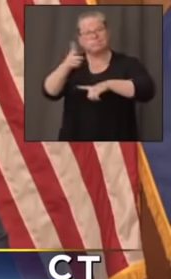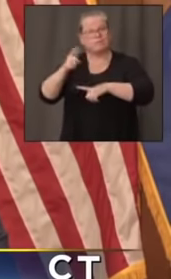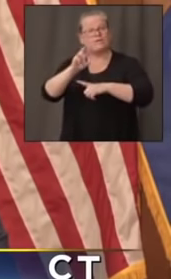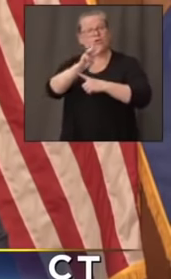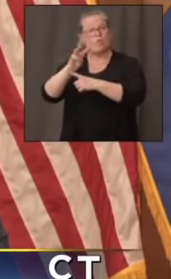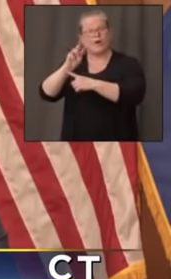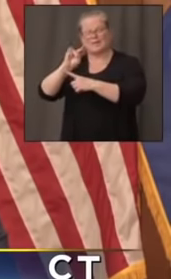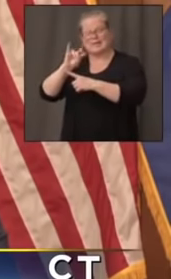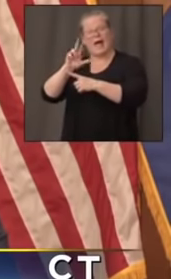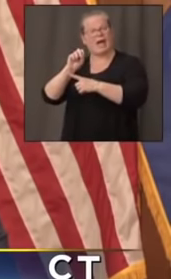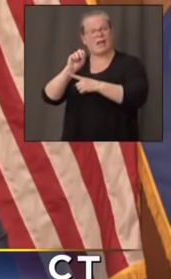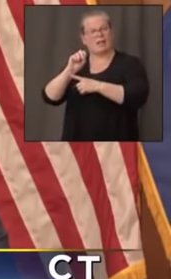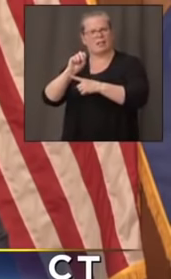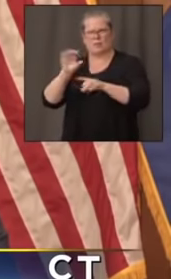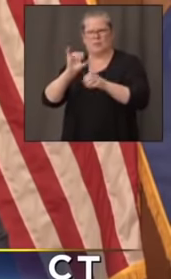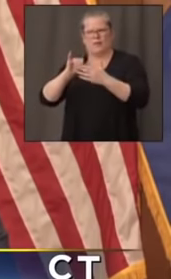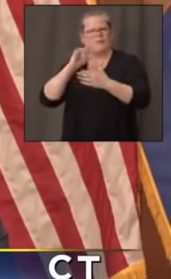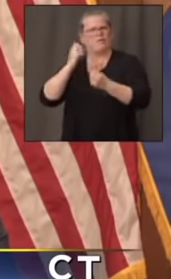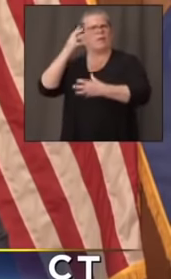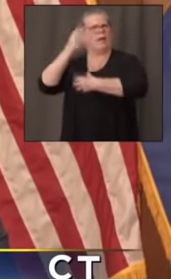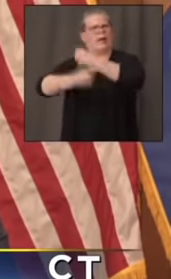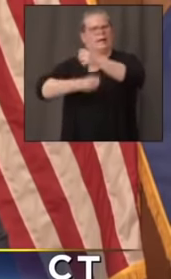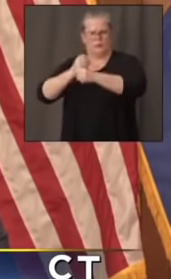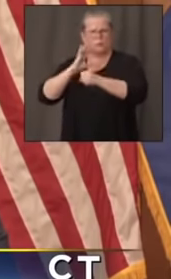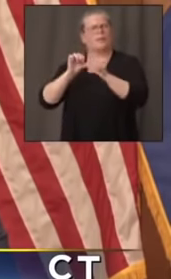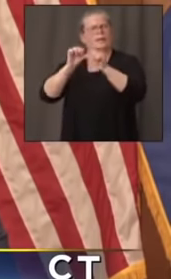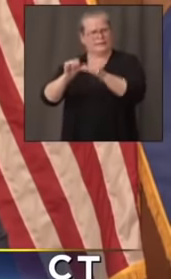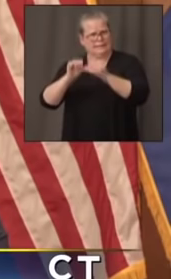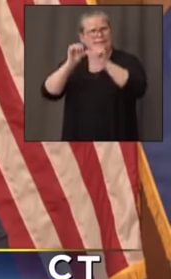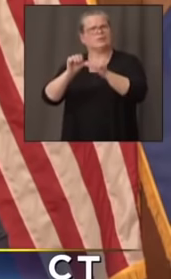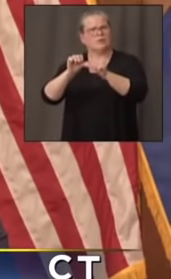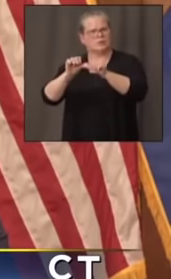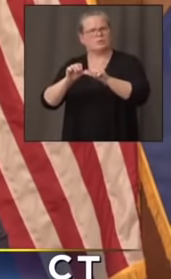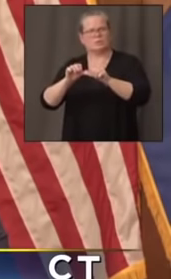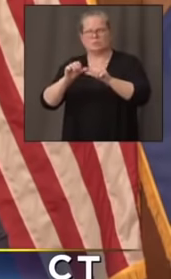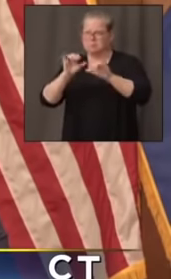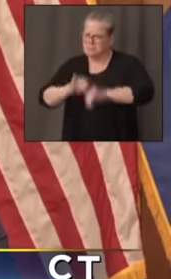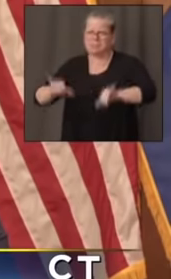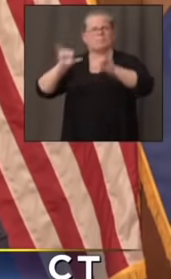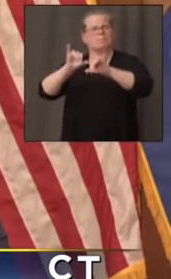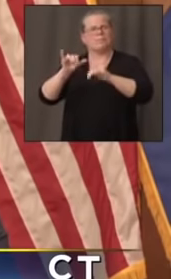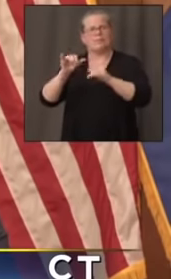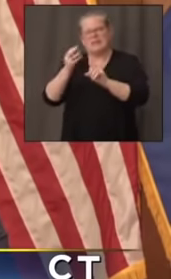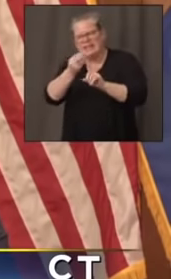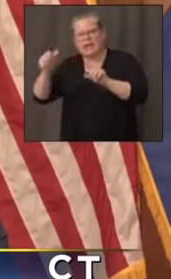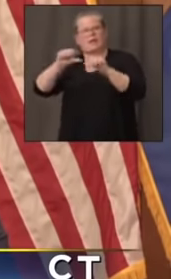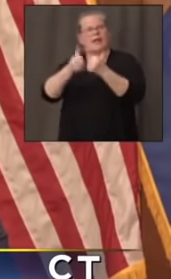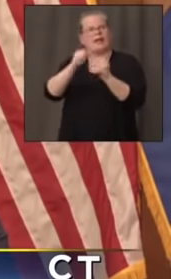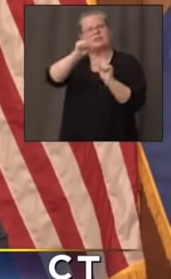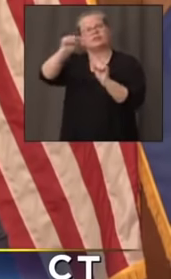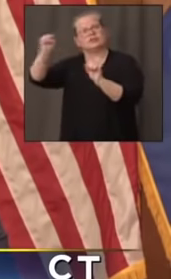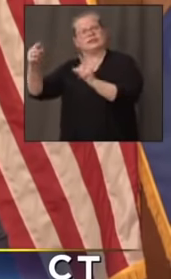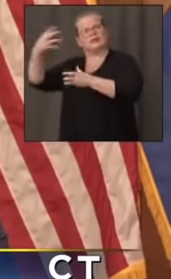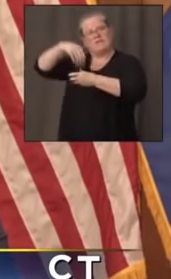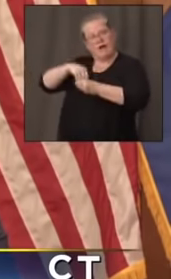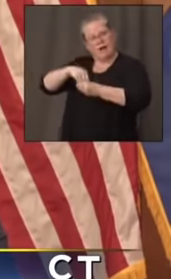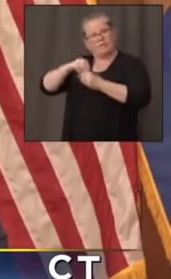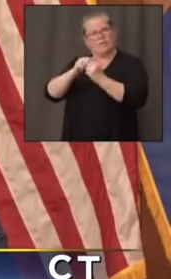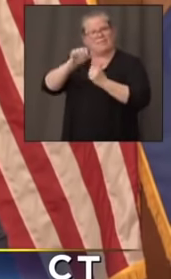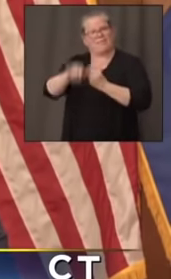doing for many of years in the state of Connecticut. It's a cross-agency collaboration with the Agricultural Experiment